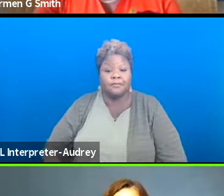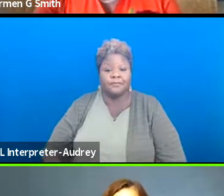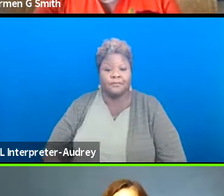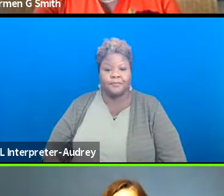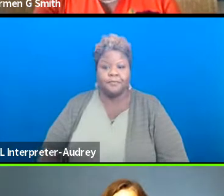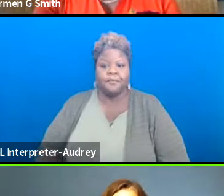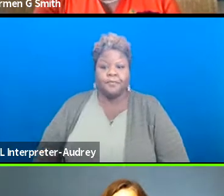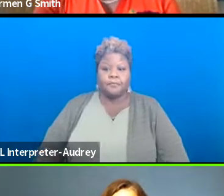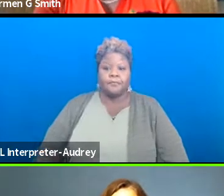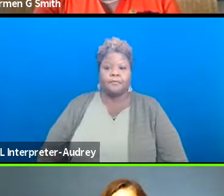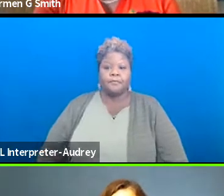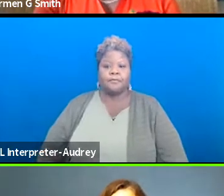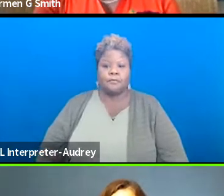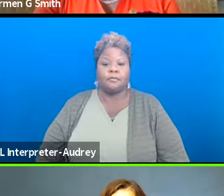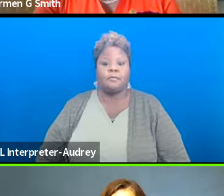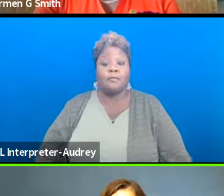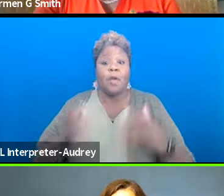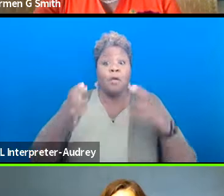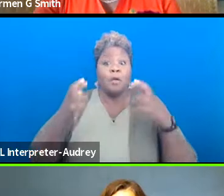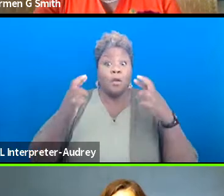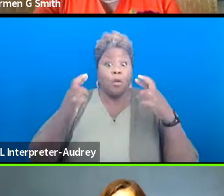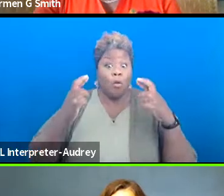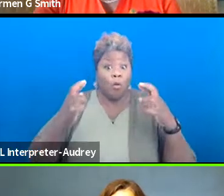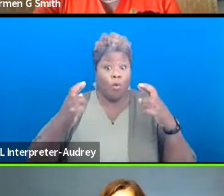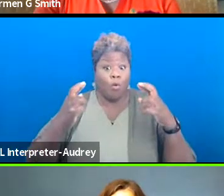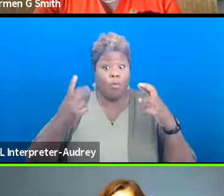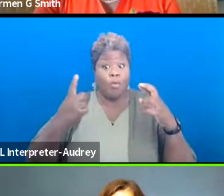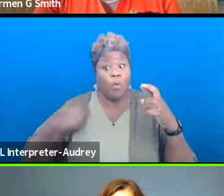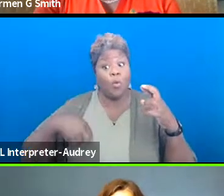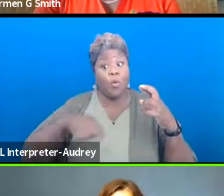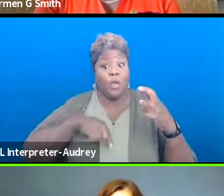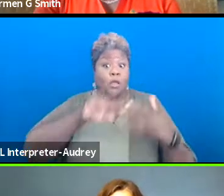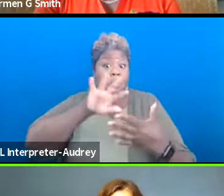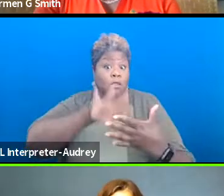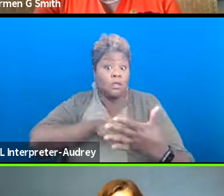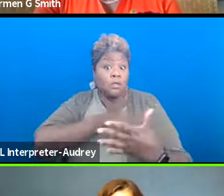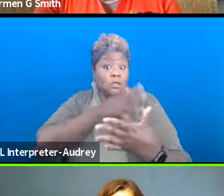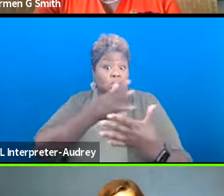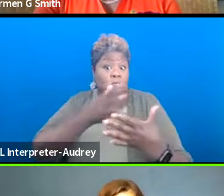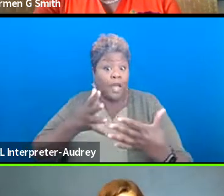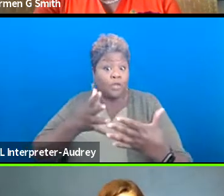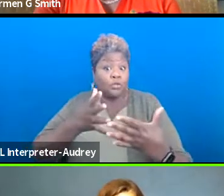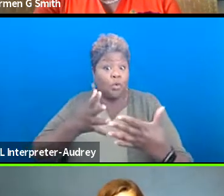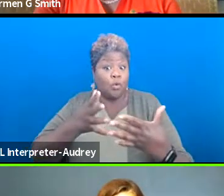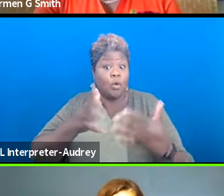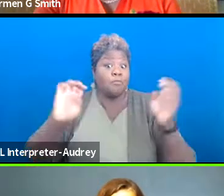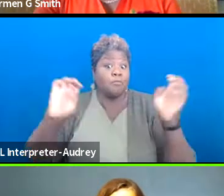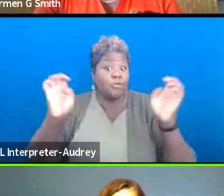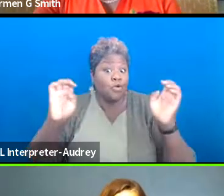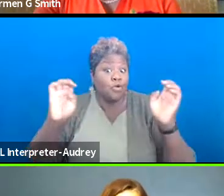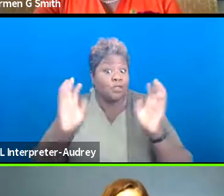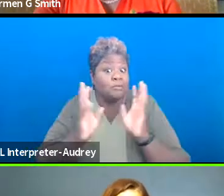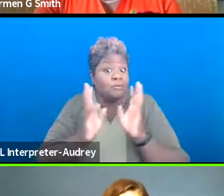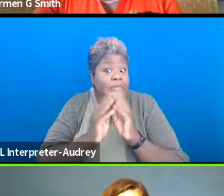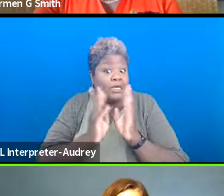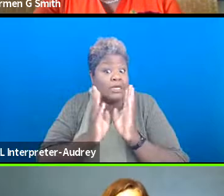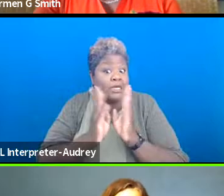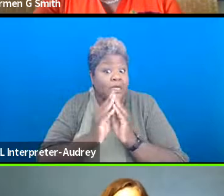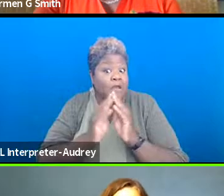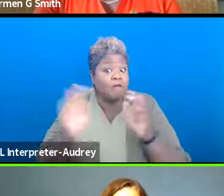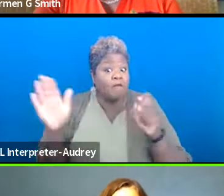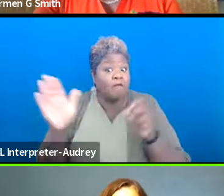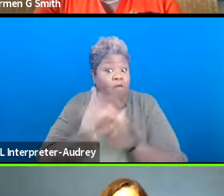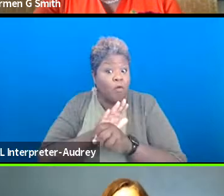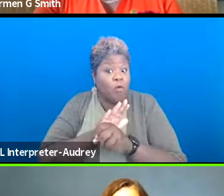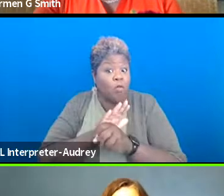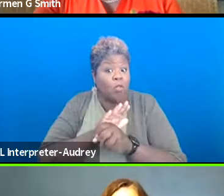So I would hope that we could perhaps schedule another emergency meeting, maybe, where we could get the rest of